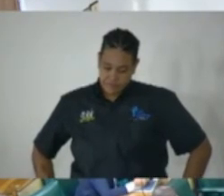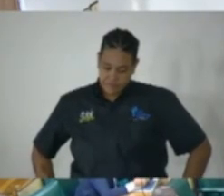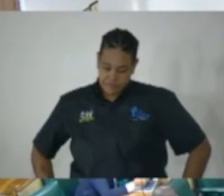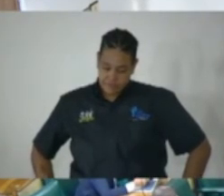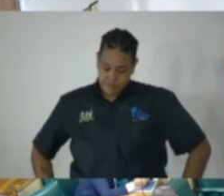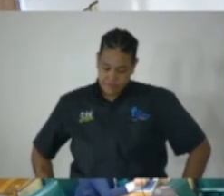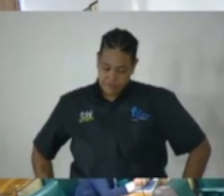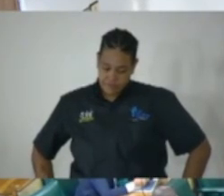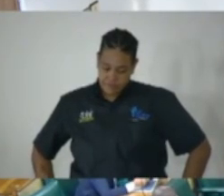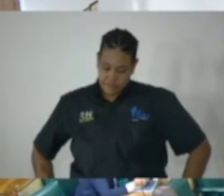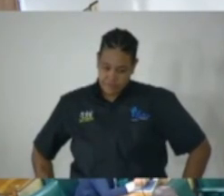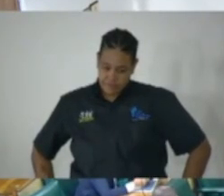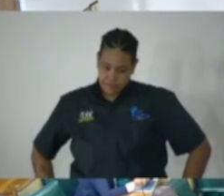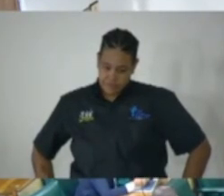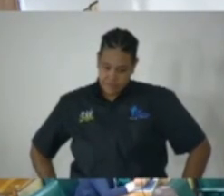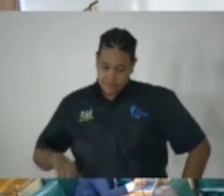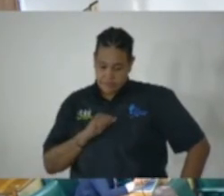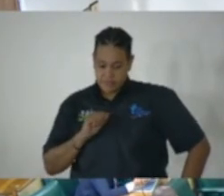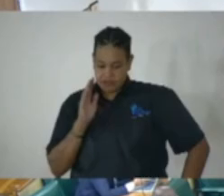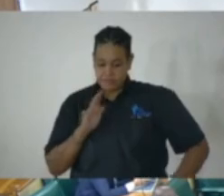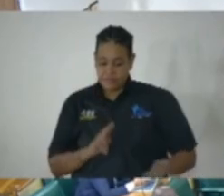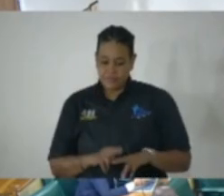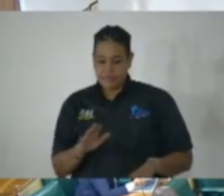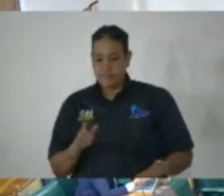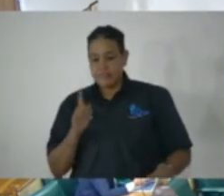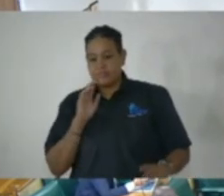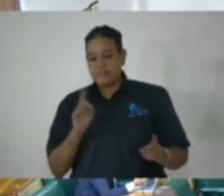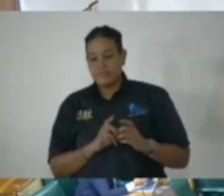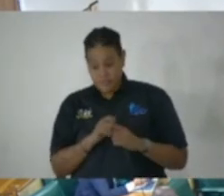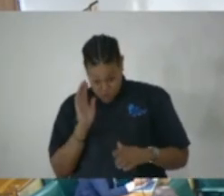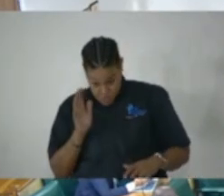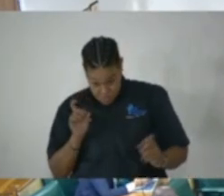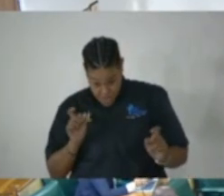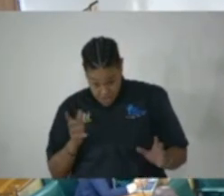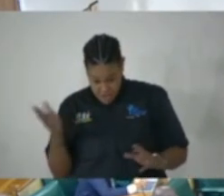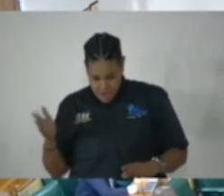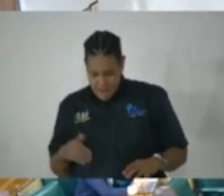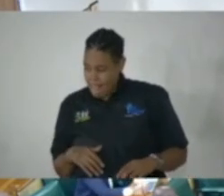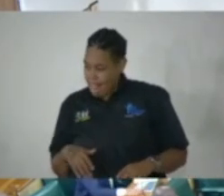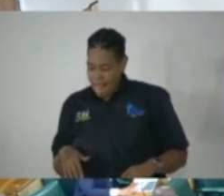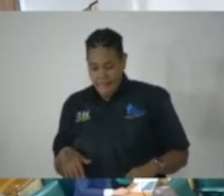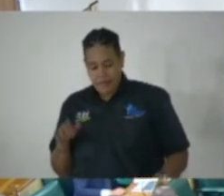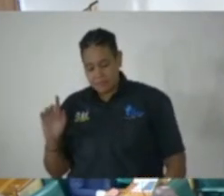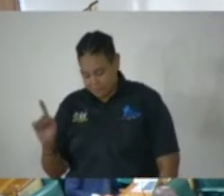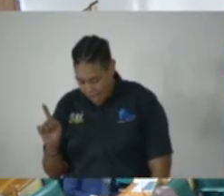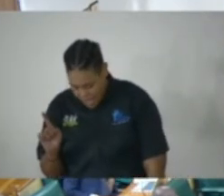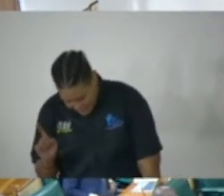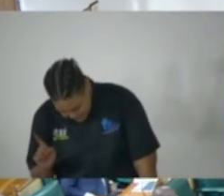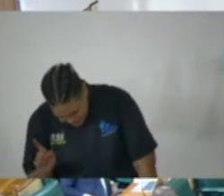Senator Brown, all right, have a seat. Have a seat. All right. All right.